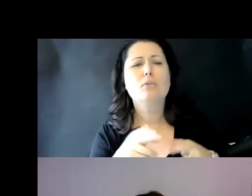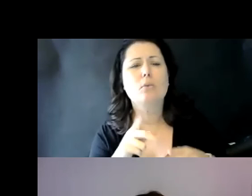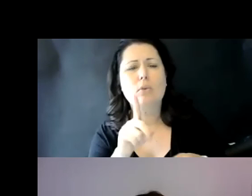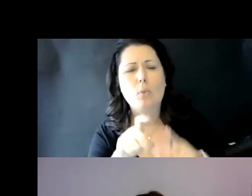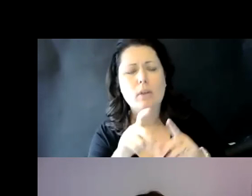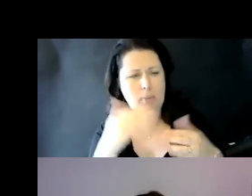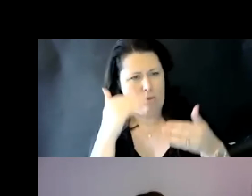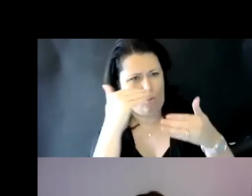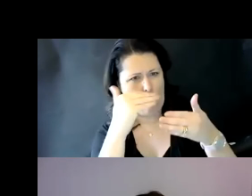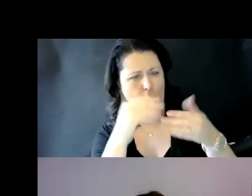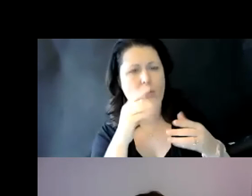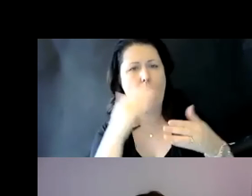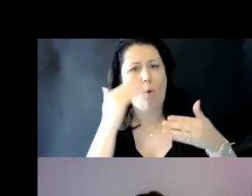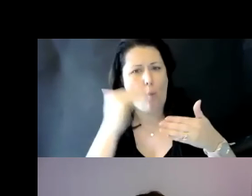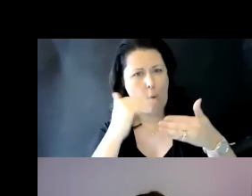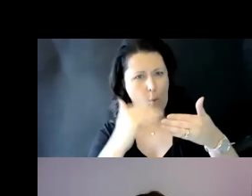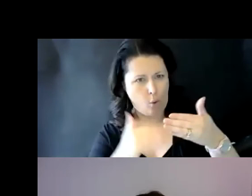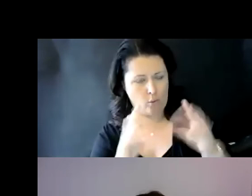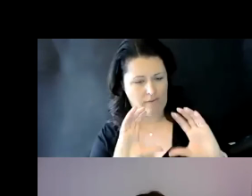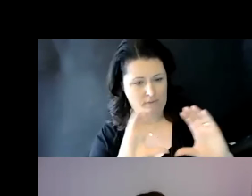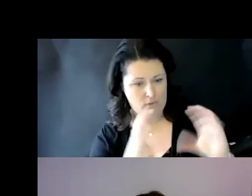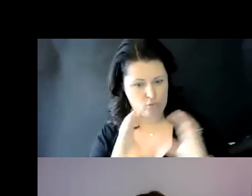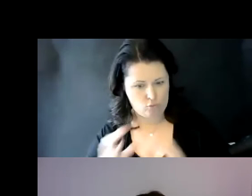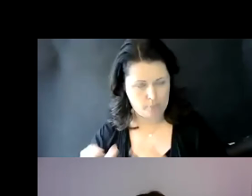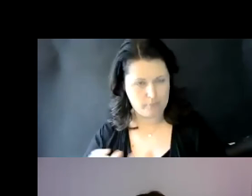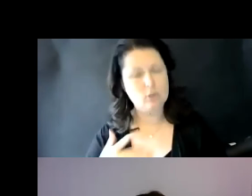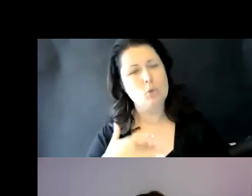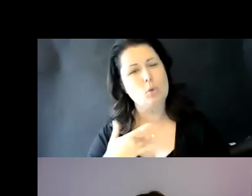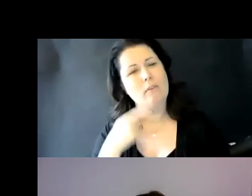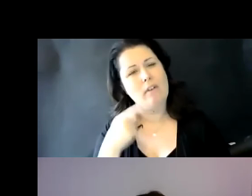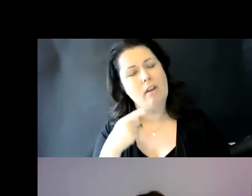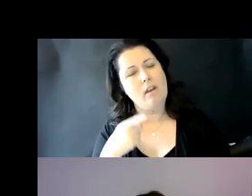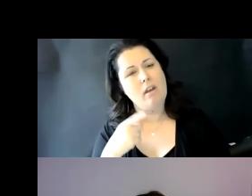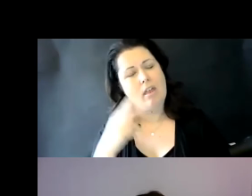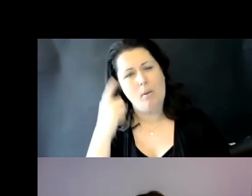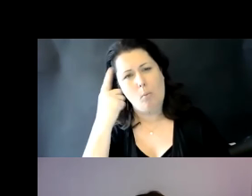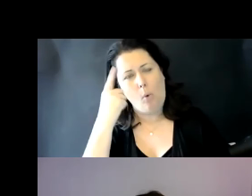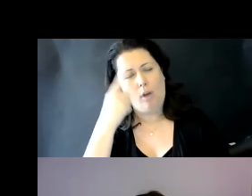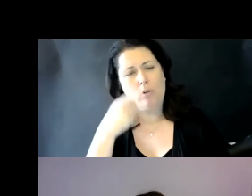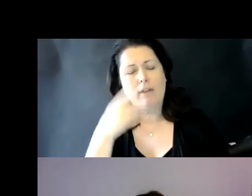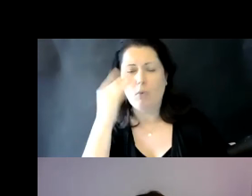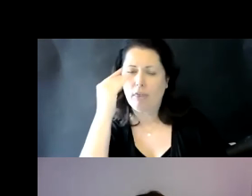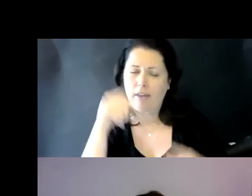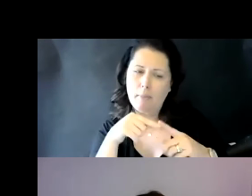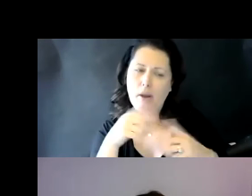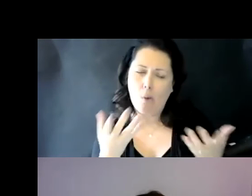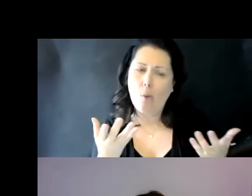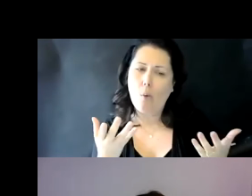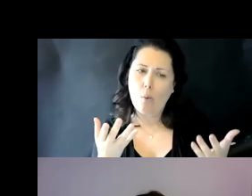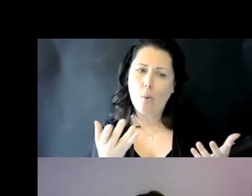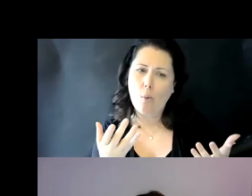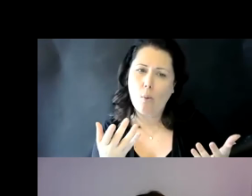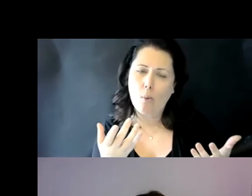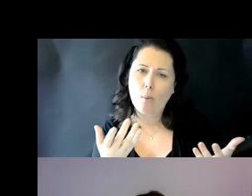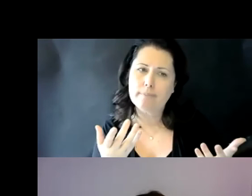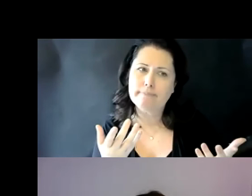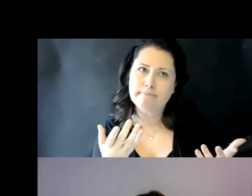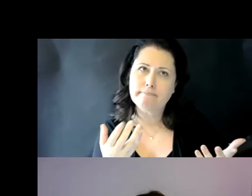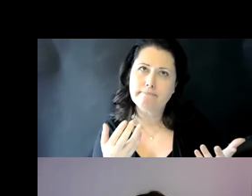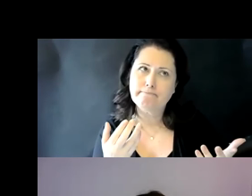ordering of the groups. Do you feel like, in terms of wondering if you've given a thought, and I imagine you have, what the implications